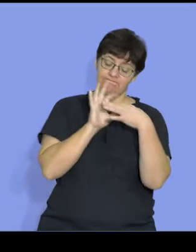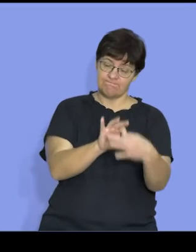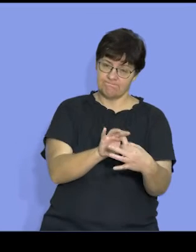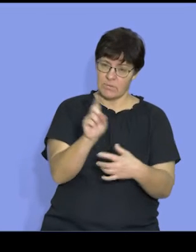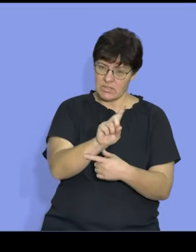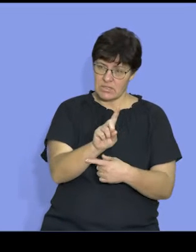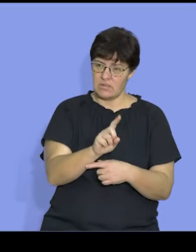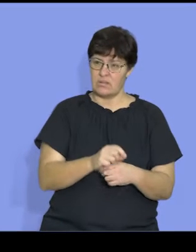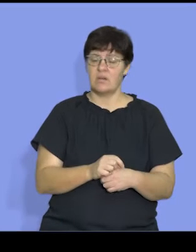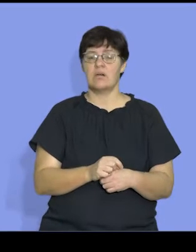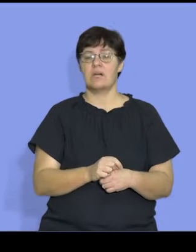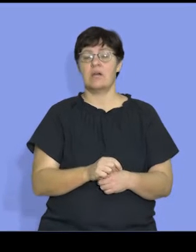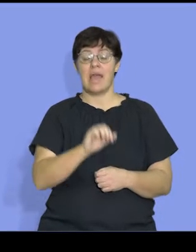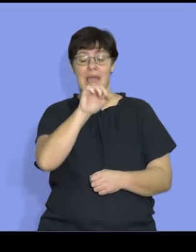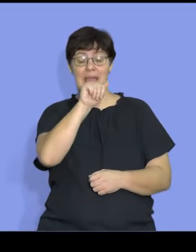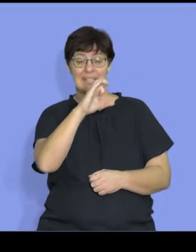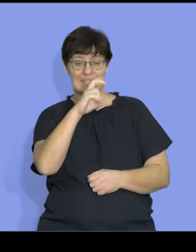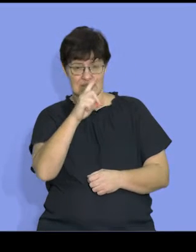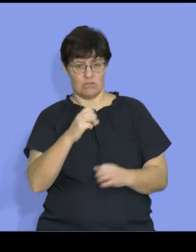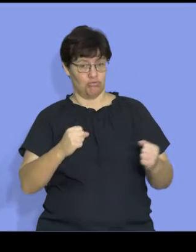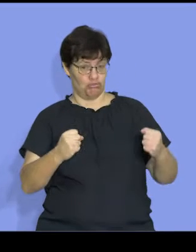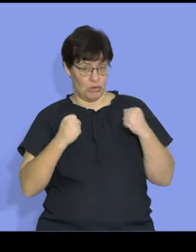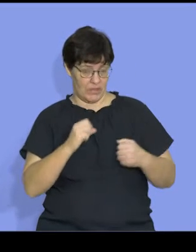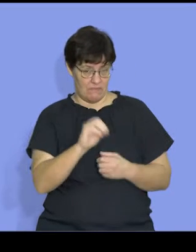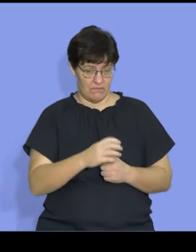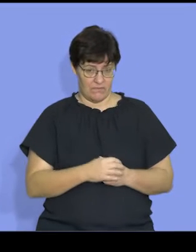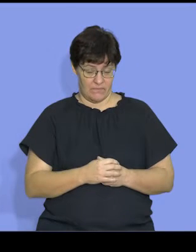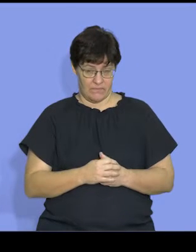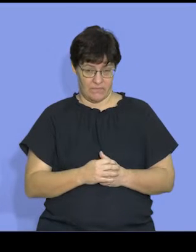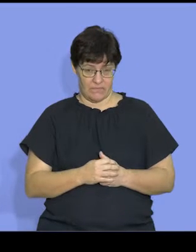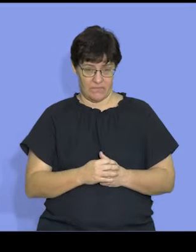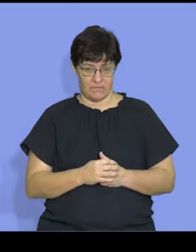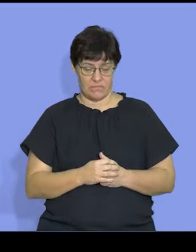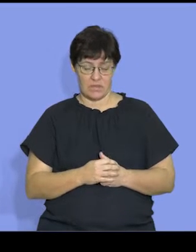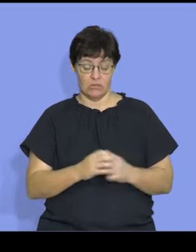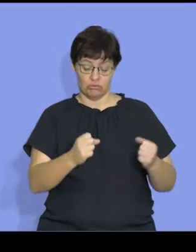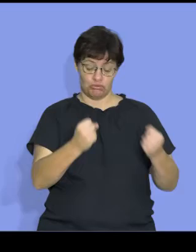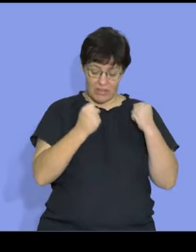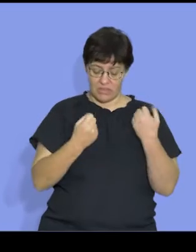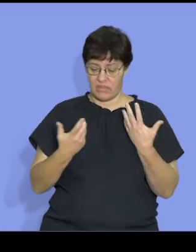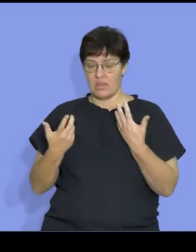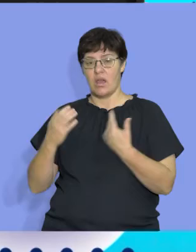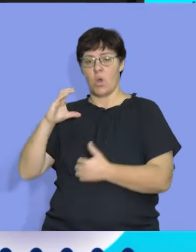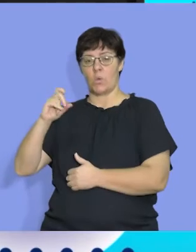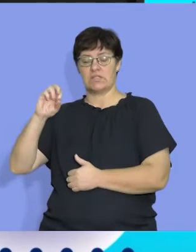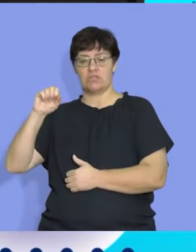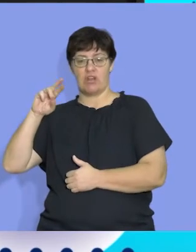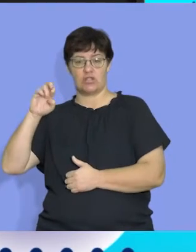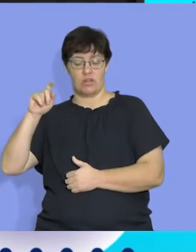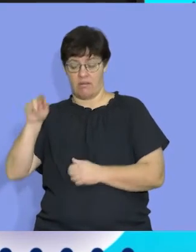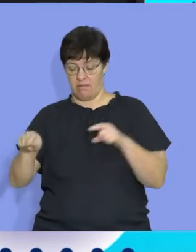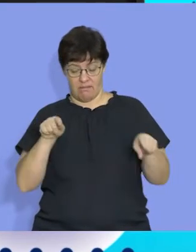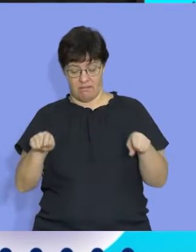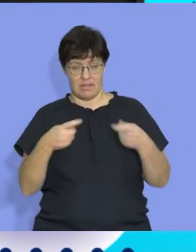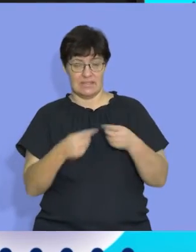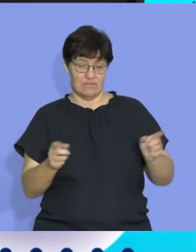the strength of the acid. There's a big difference between strength and concentration. So when we talk about